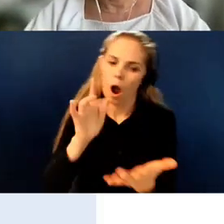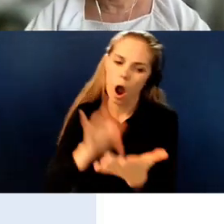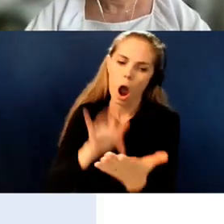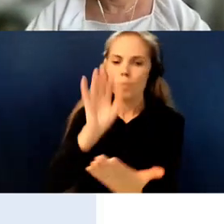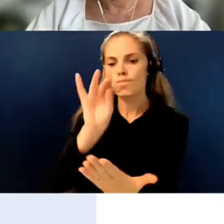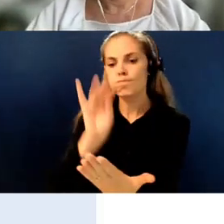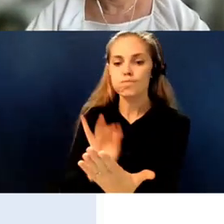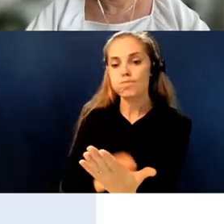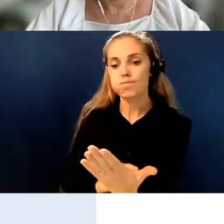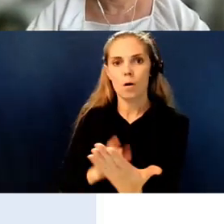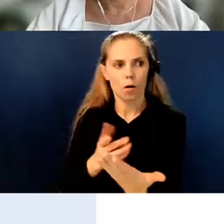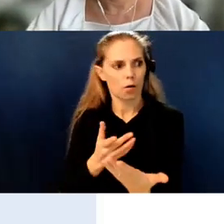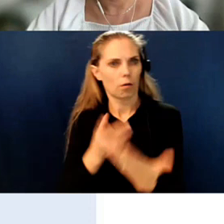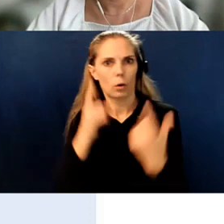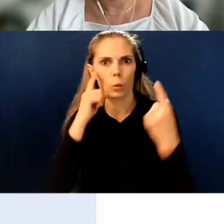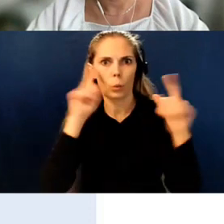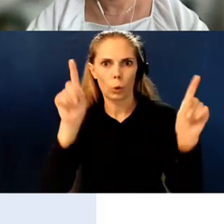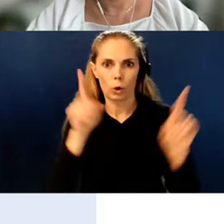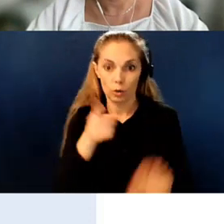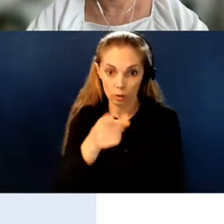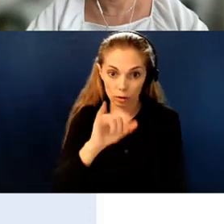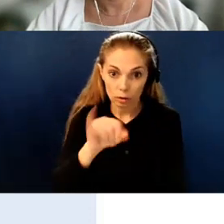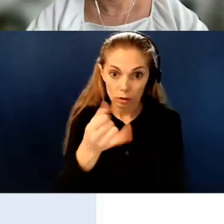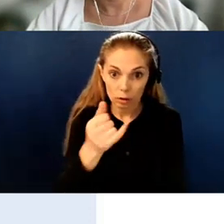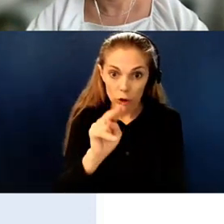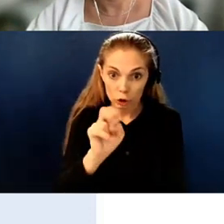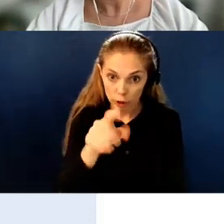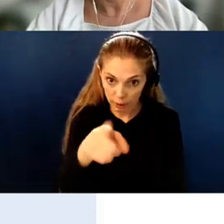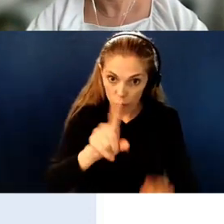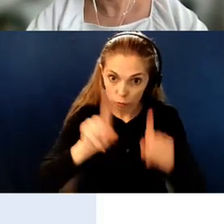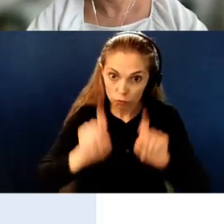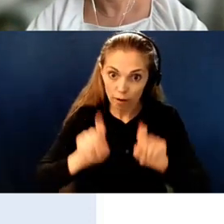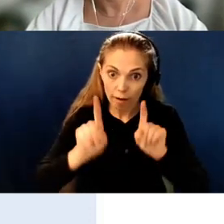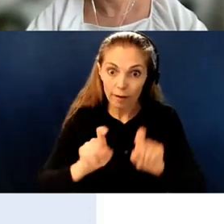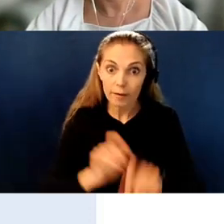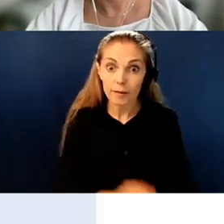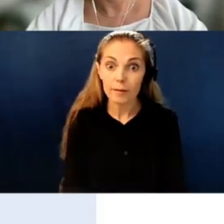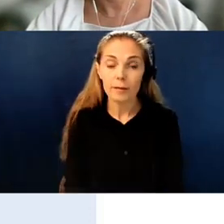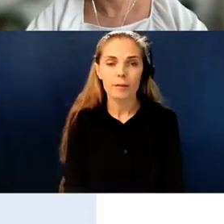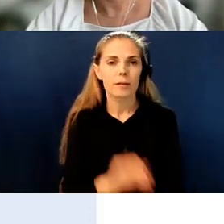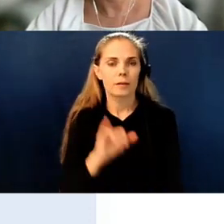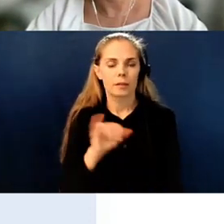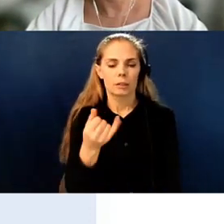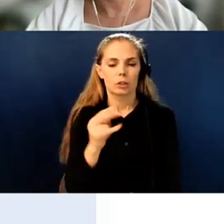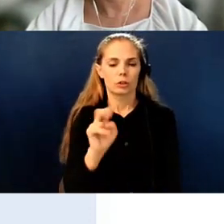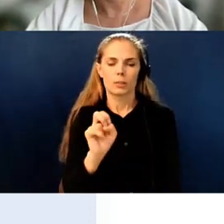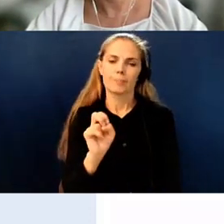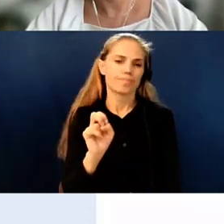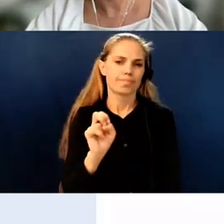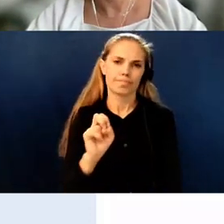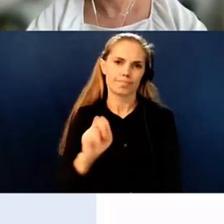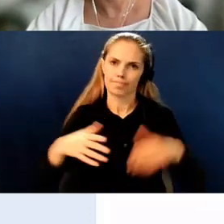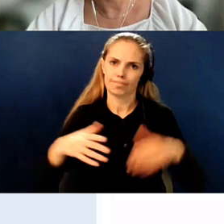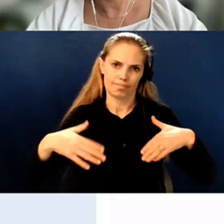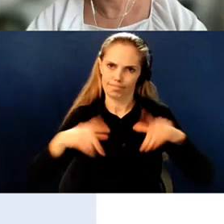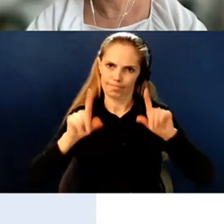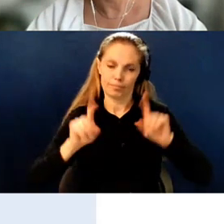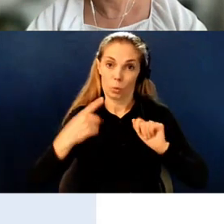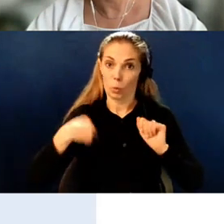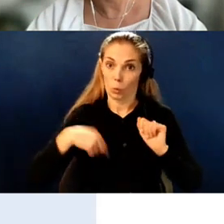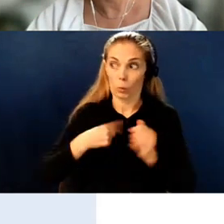try that. I know that we've discussed it. That's usually Connie, our office person, who usually does that. And I know that